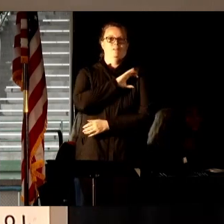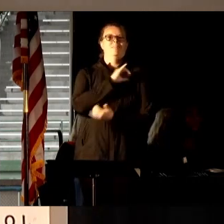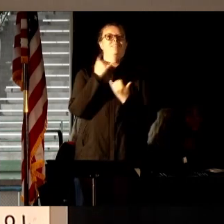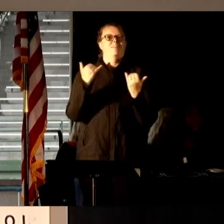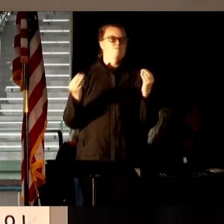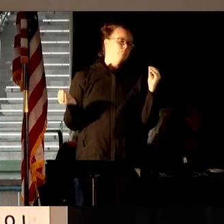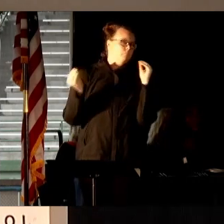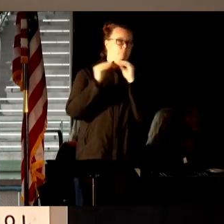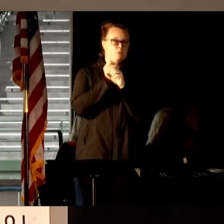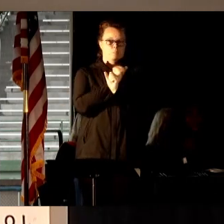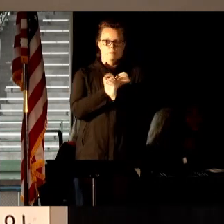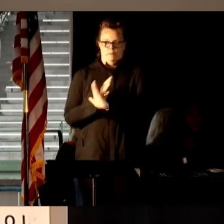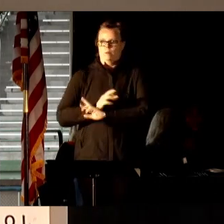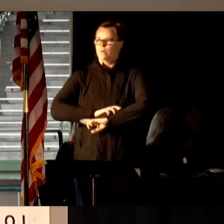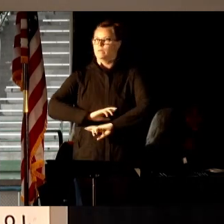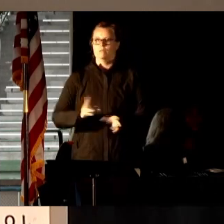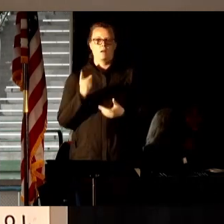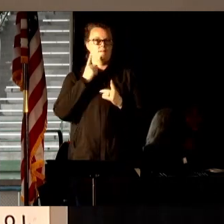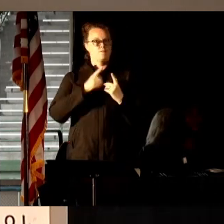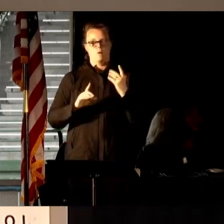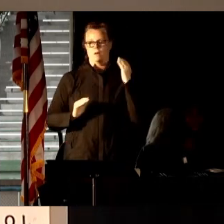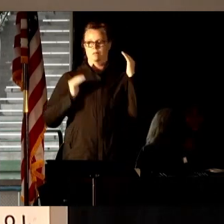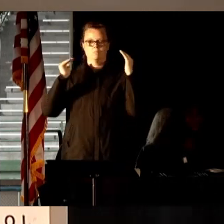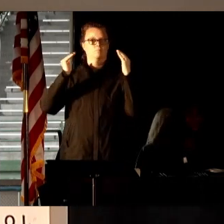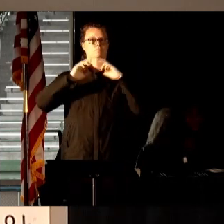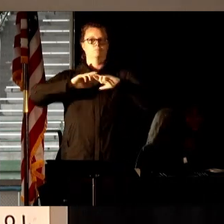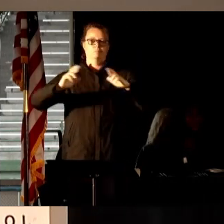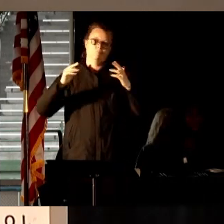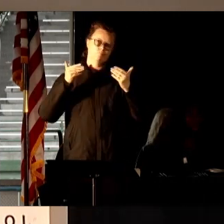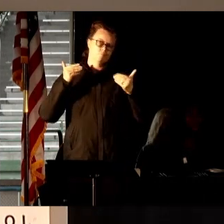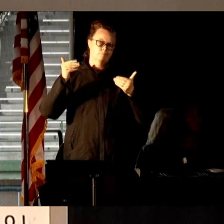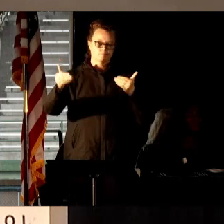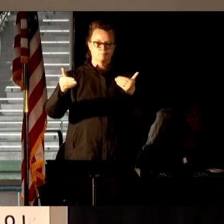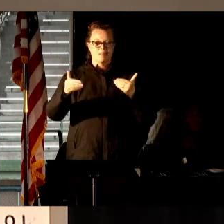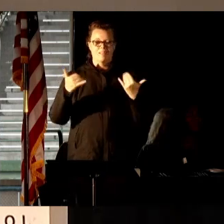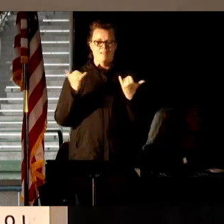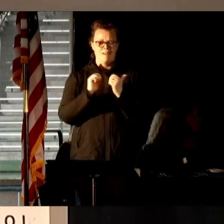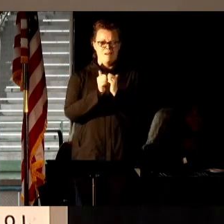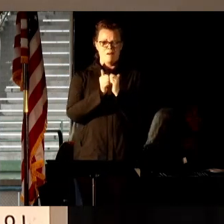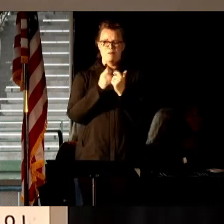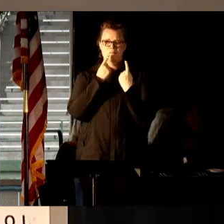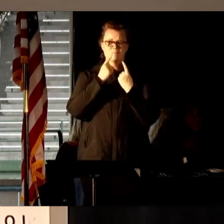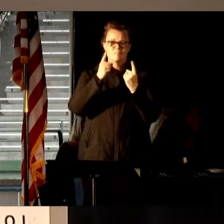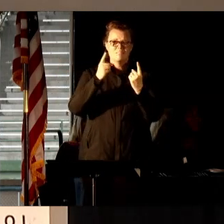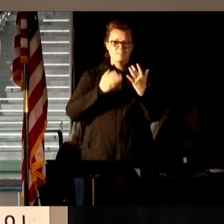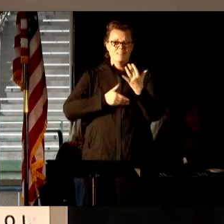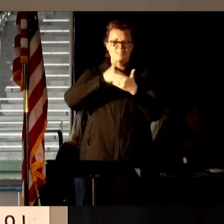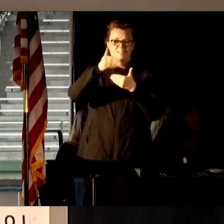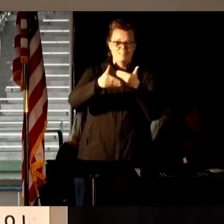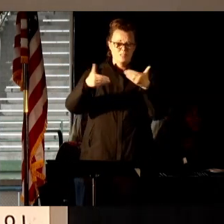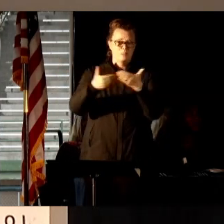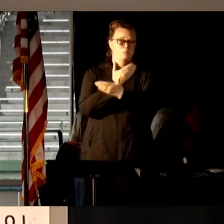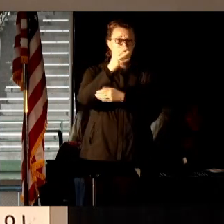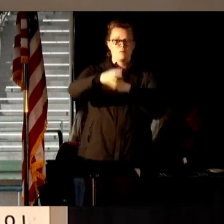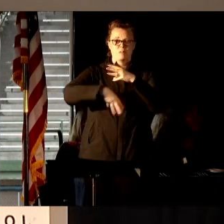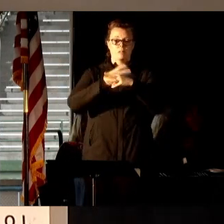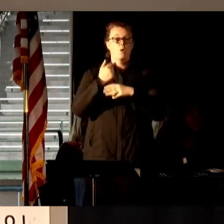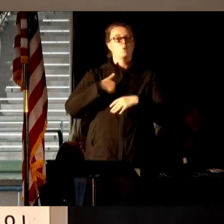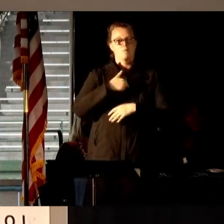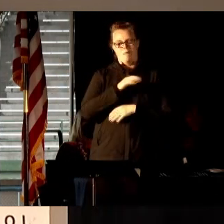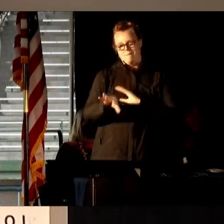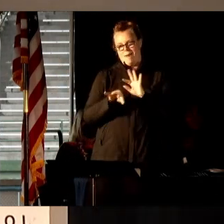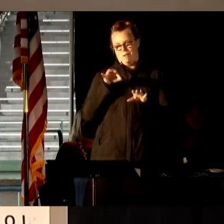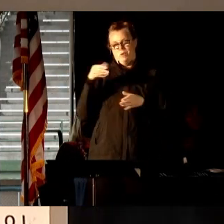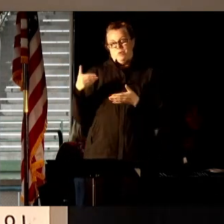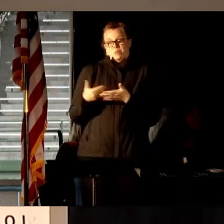of adulthood. We adapted in order to survive in this new world. Some of us found jobs or hobbies that will become our